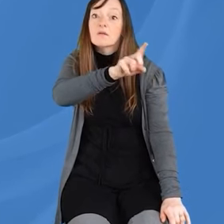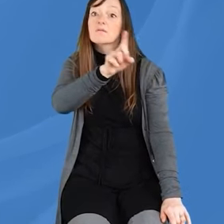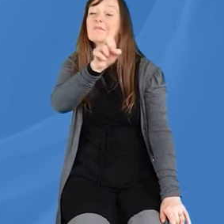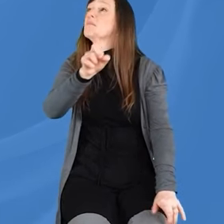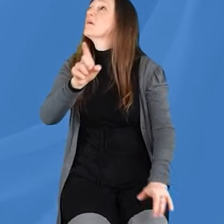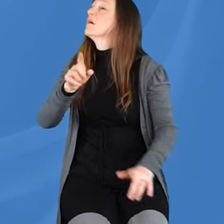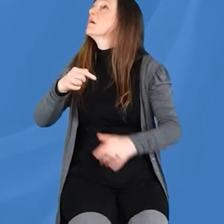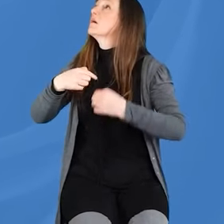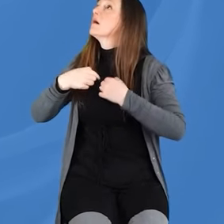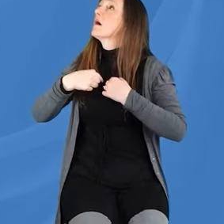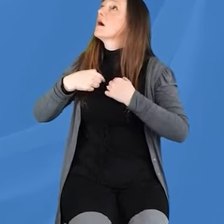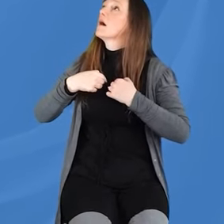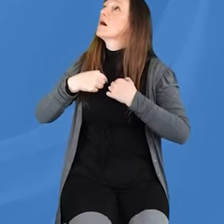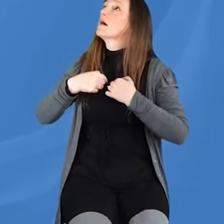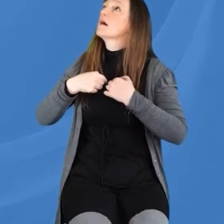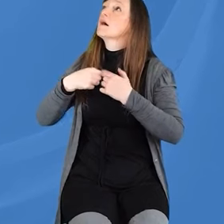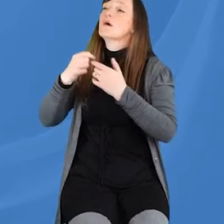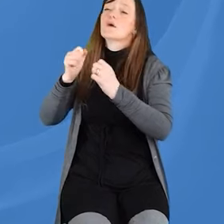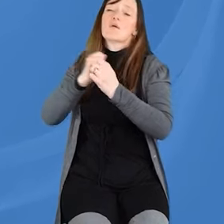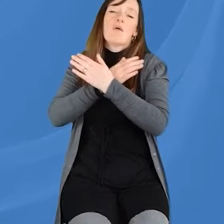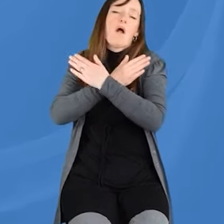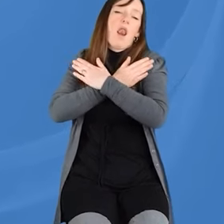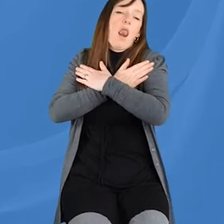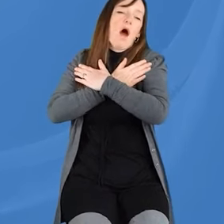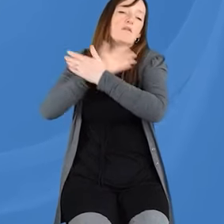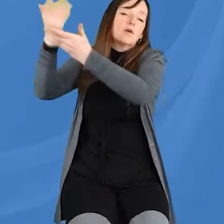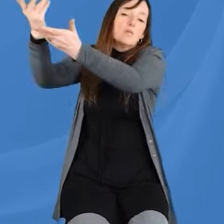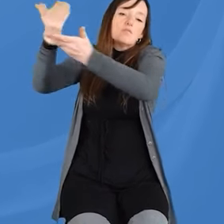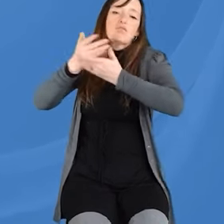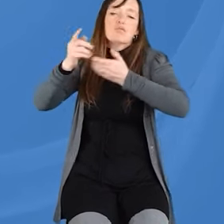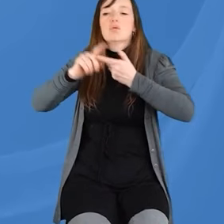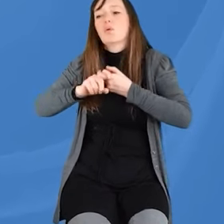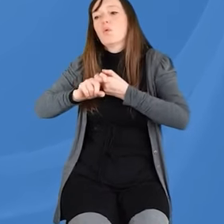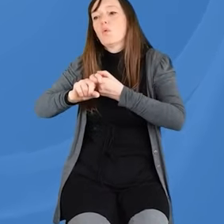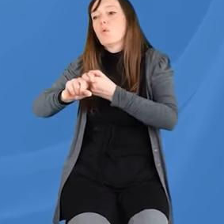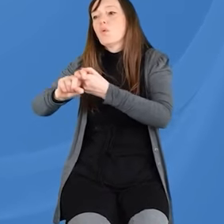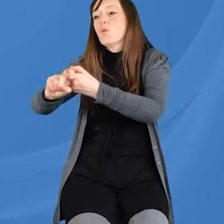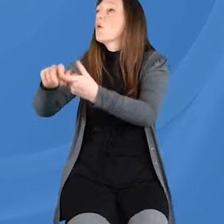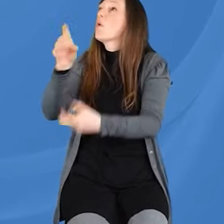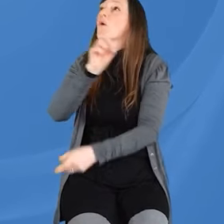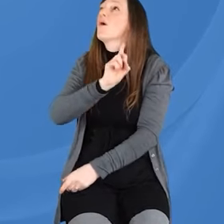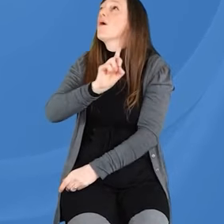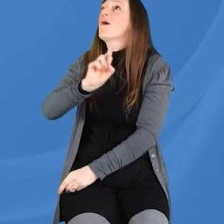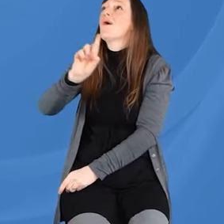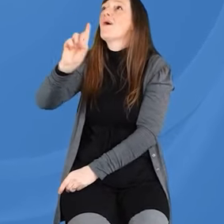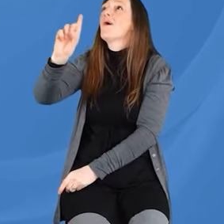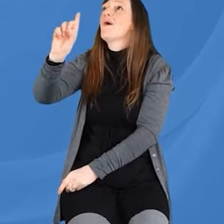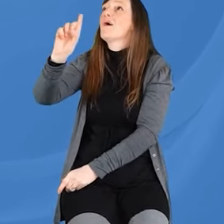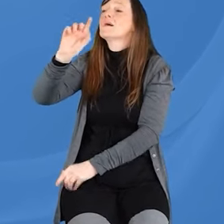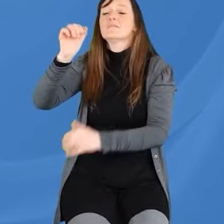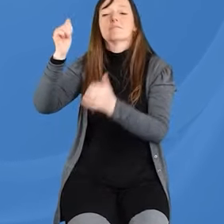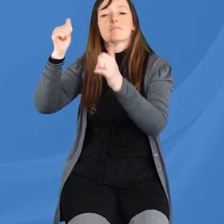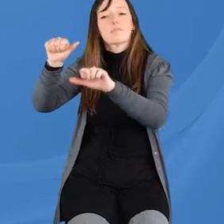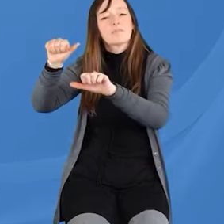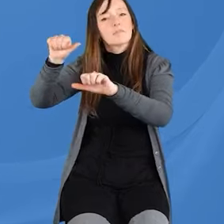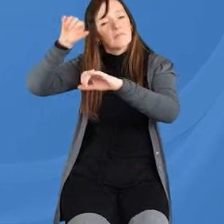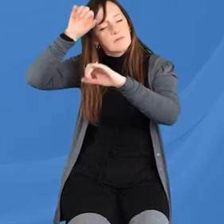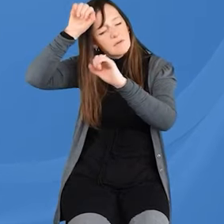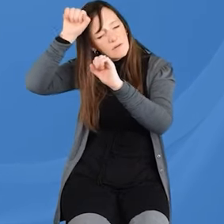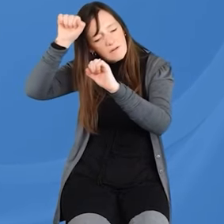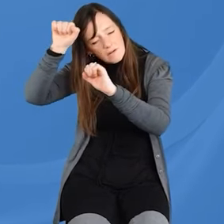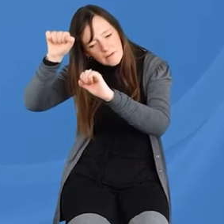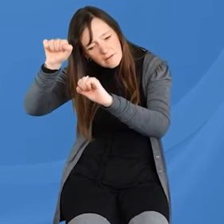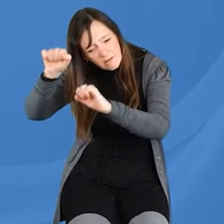I, through the abundance of your steadfast love, will enter your house. I will bow